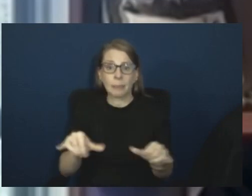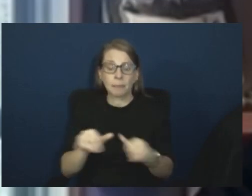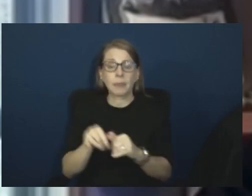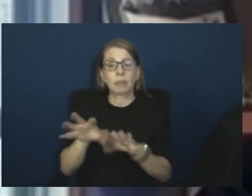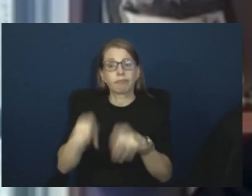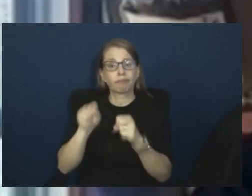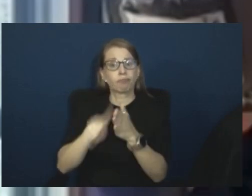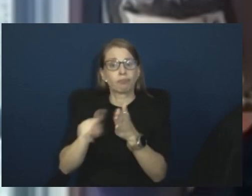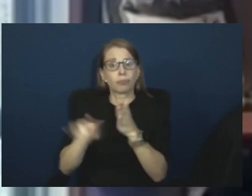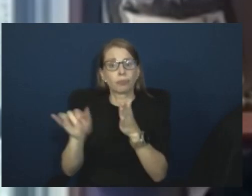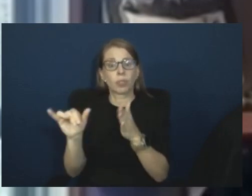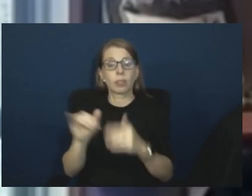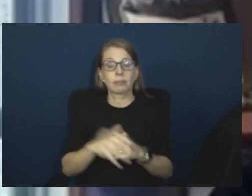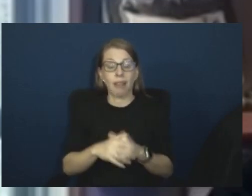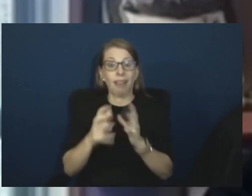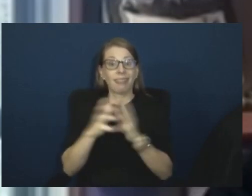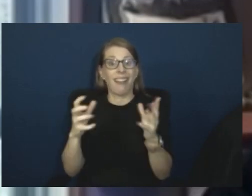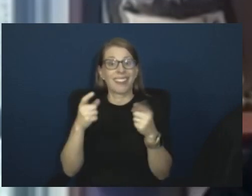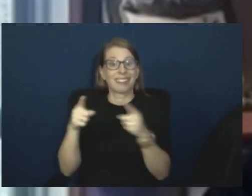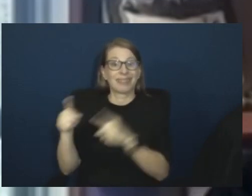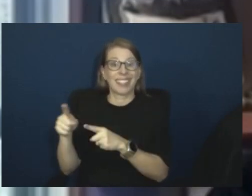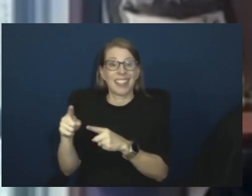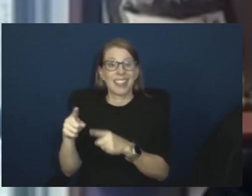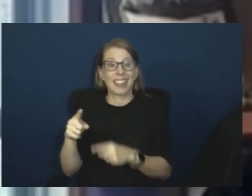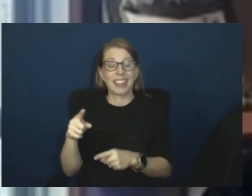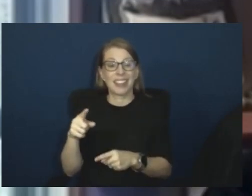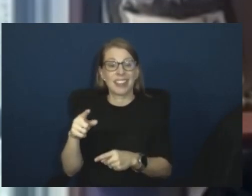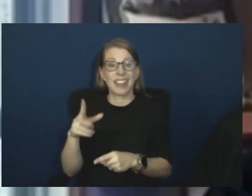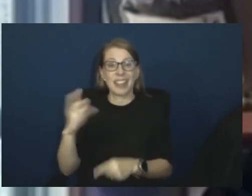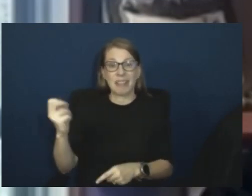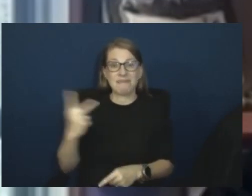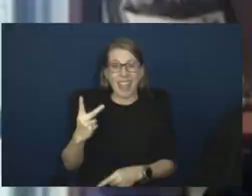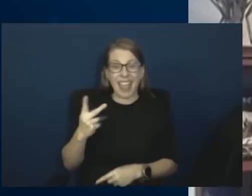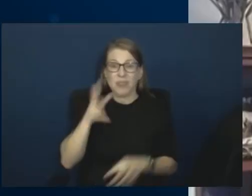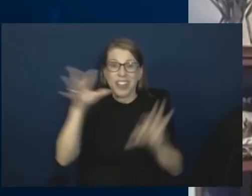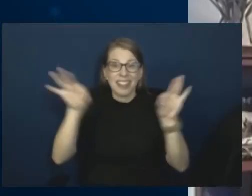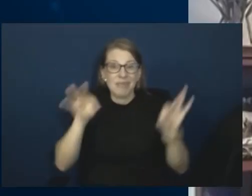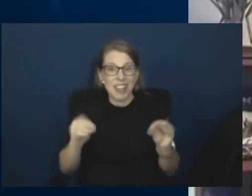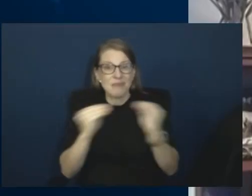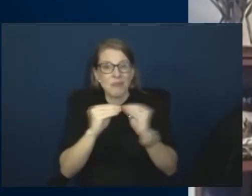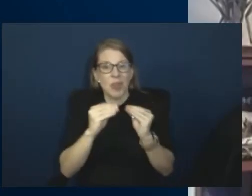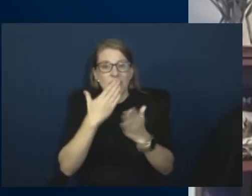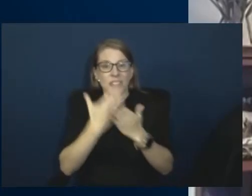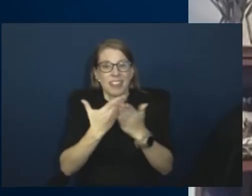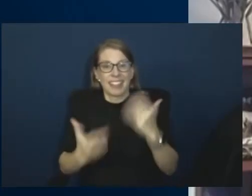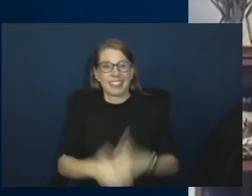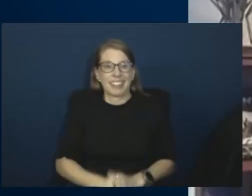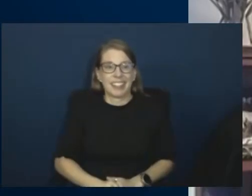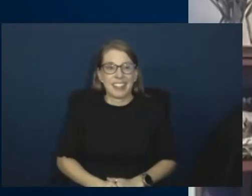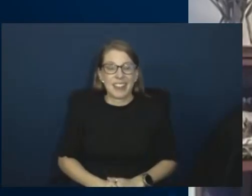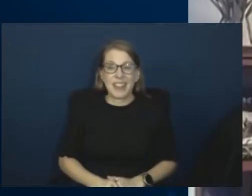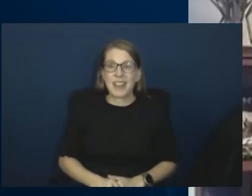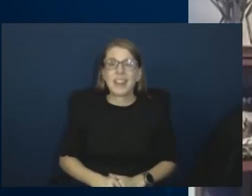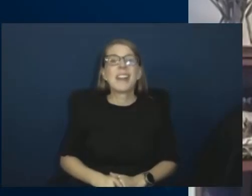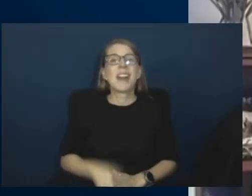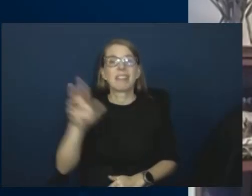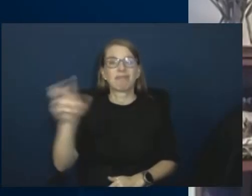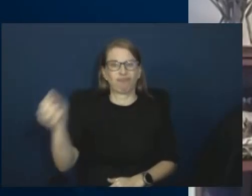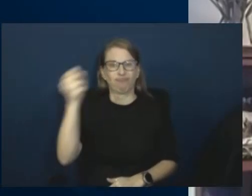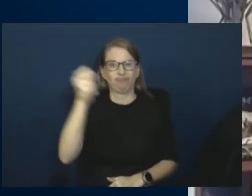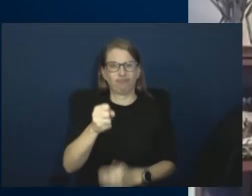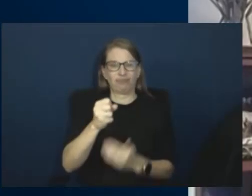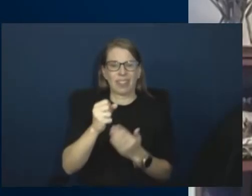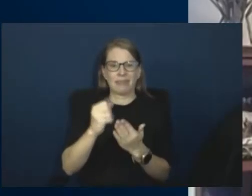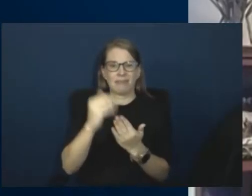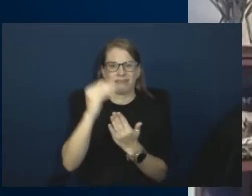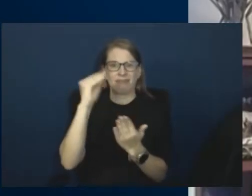lots going on here, Jessica. Come back to us sometime and we'll tell you even more good things. Oh, we're definitely putting you back on the list. Thank you so much